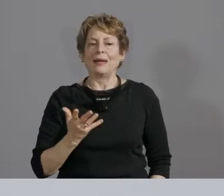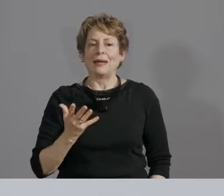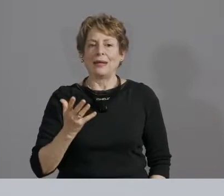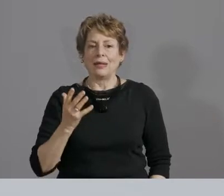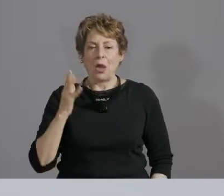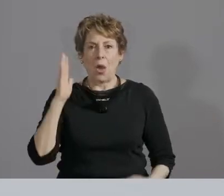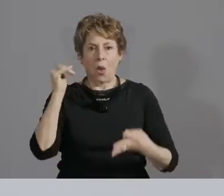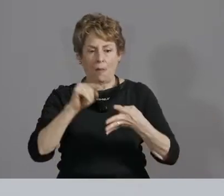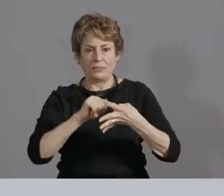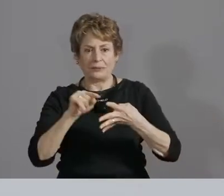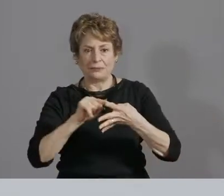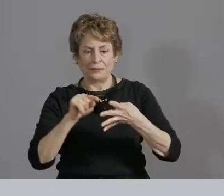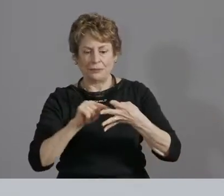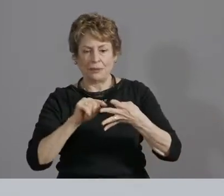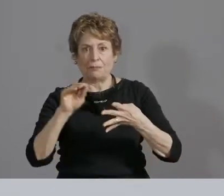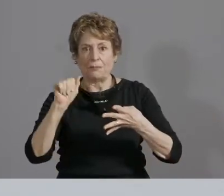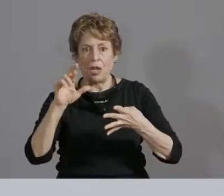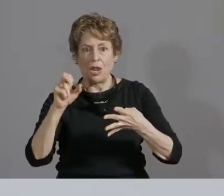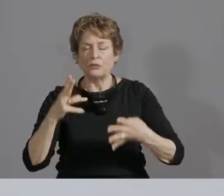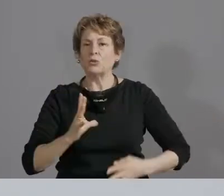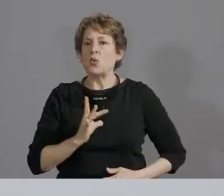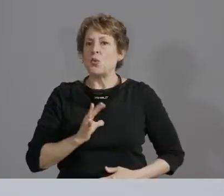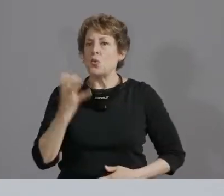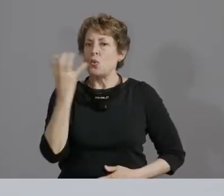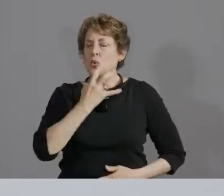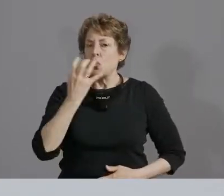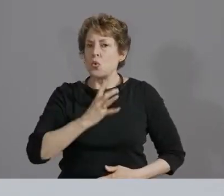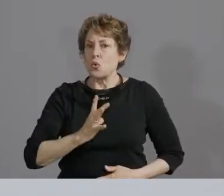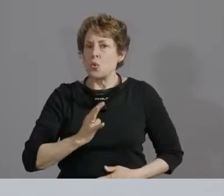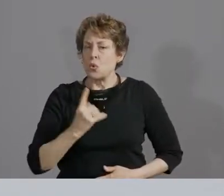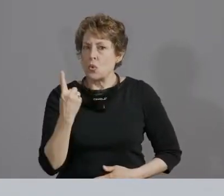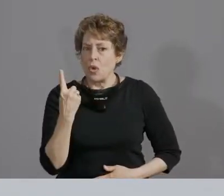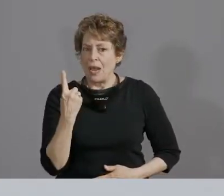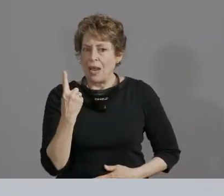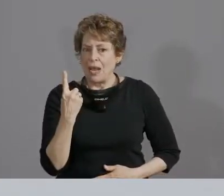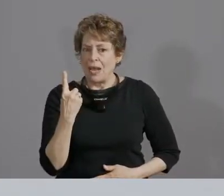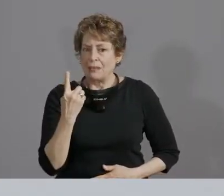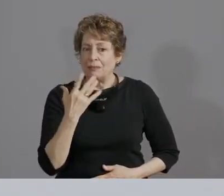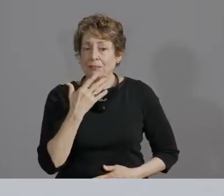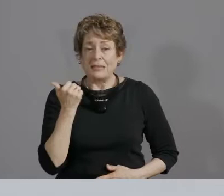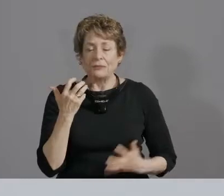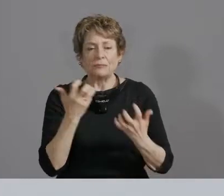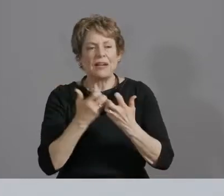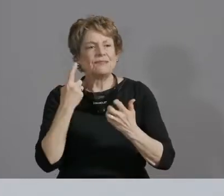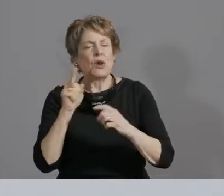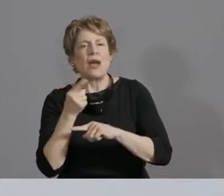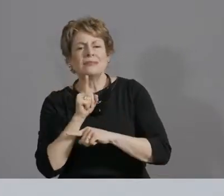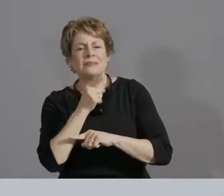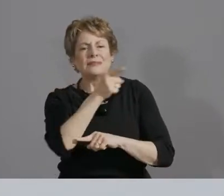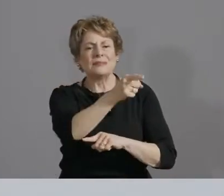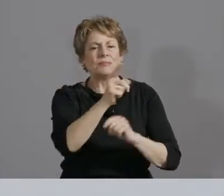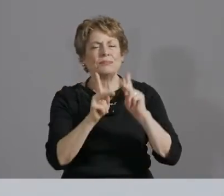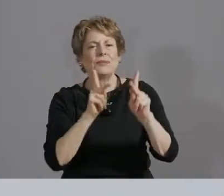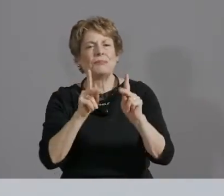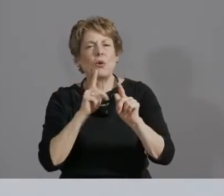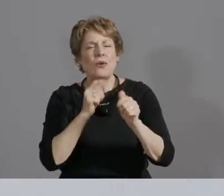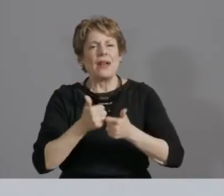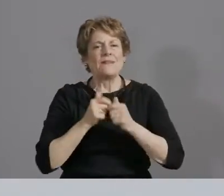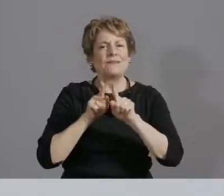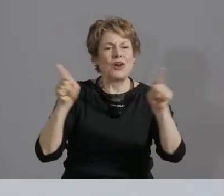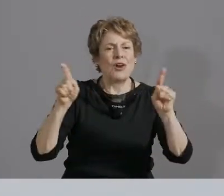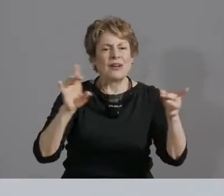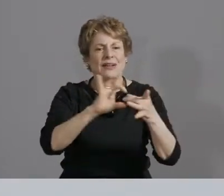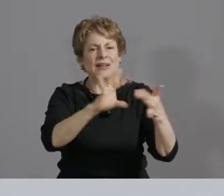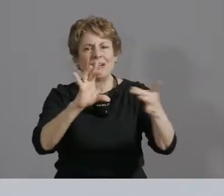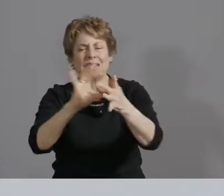us to get into those hard-to-reach and vulnerable communities if we only need to vaccinate them one time. So that will be a great thing. Right now,